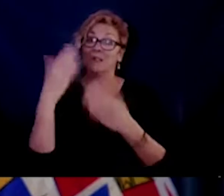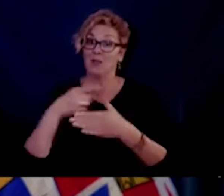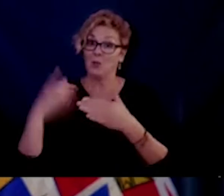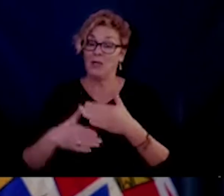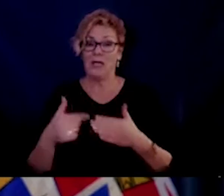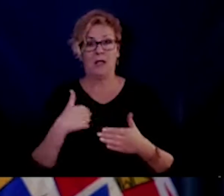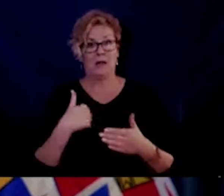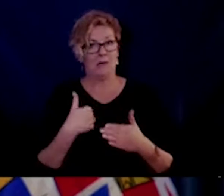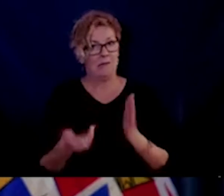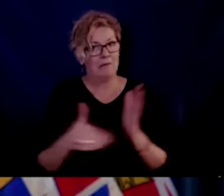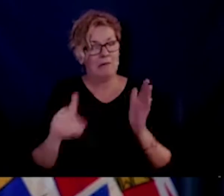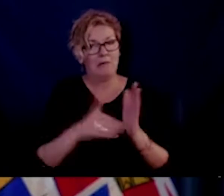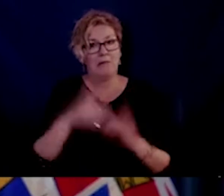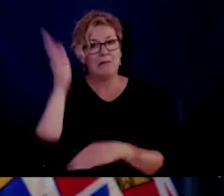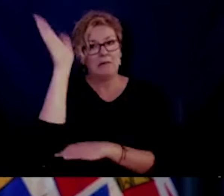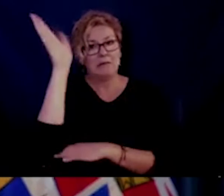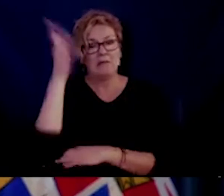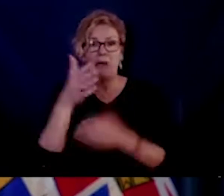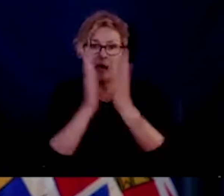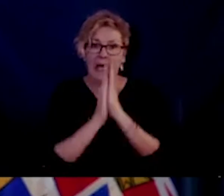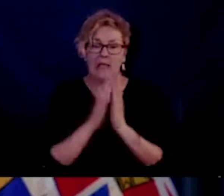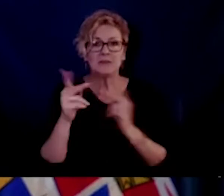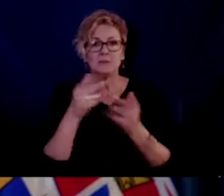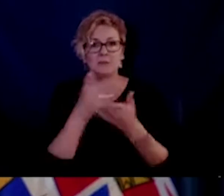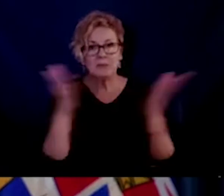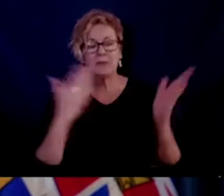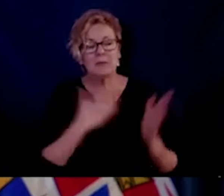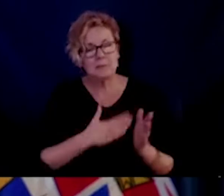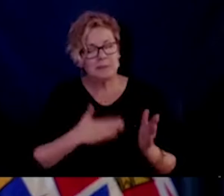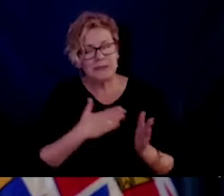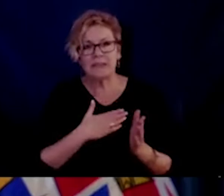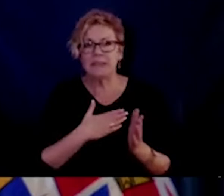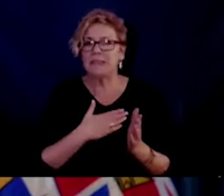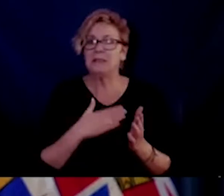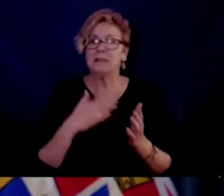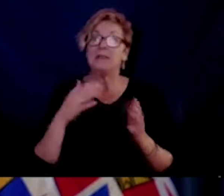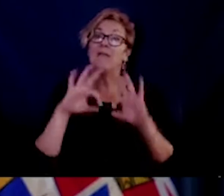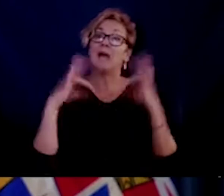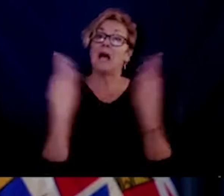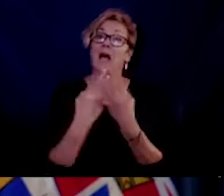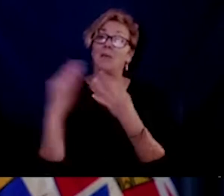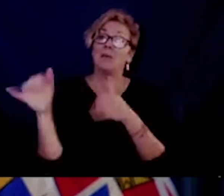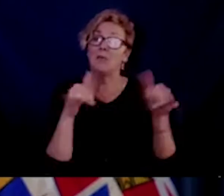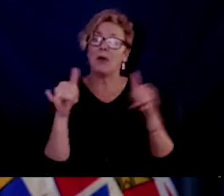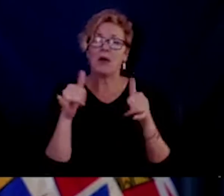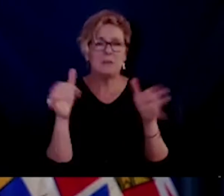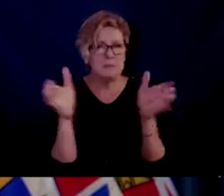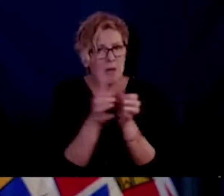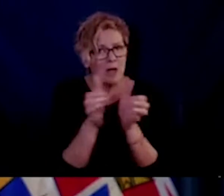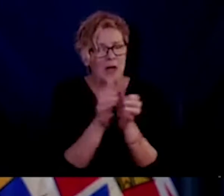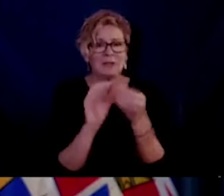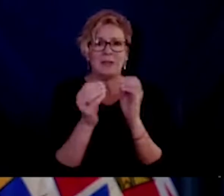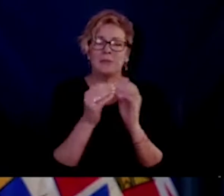appeals to people about the need to keep family gatherings small. And unfortunately, there were a number of events that have